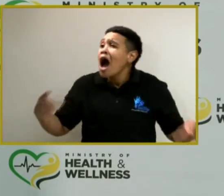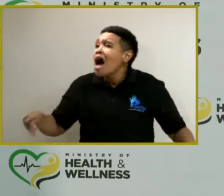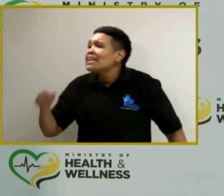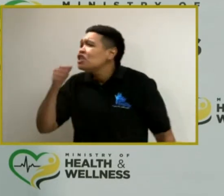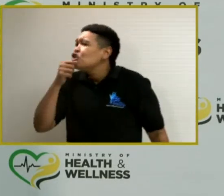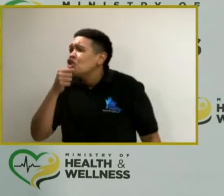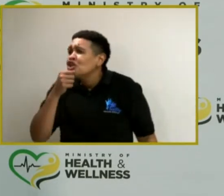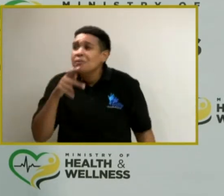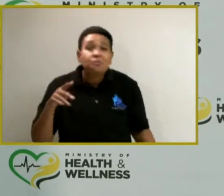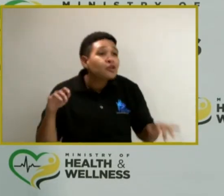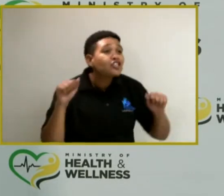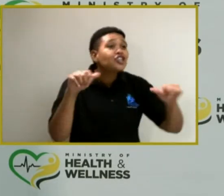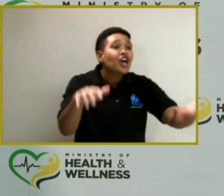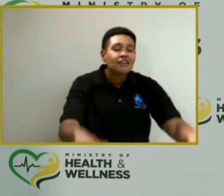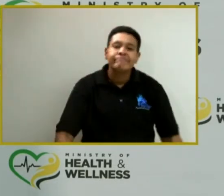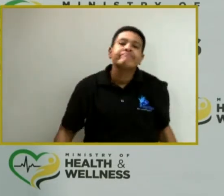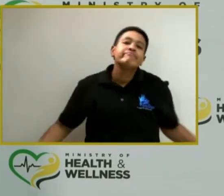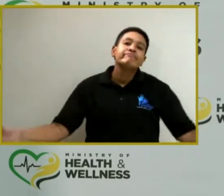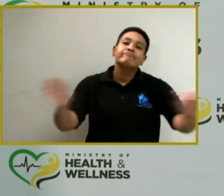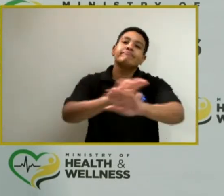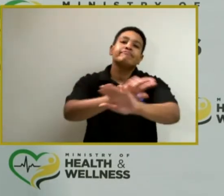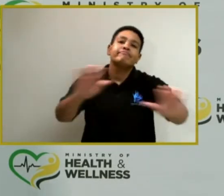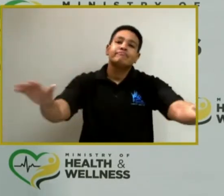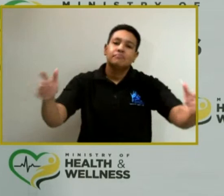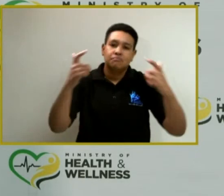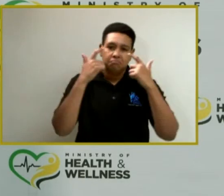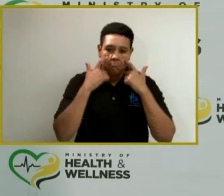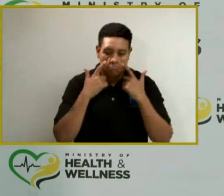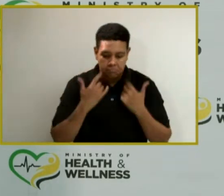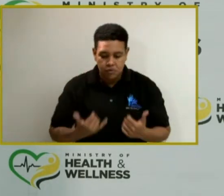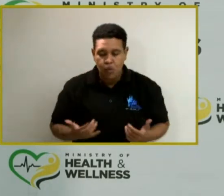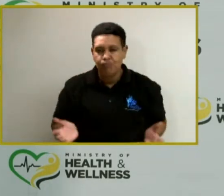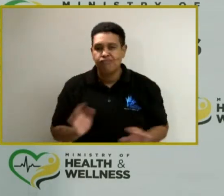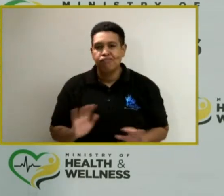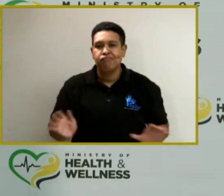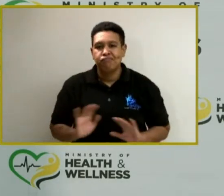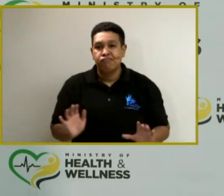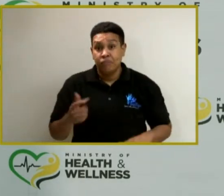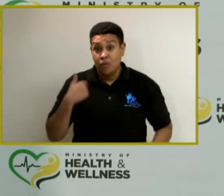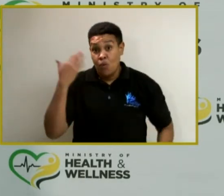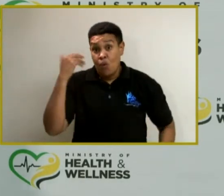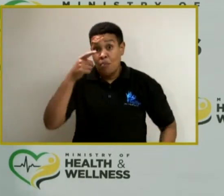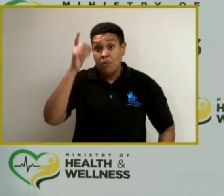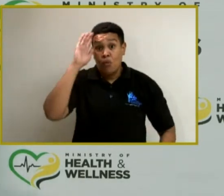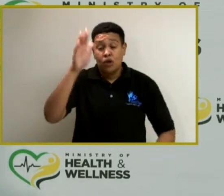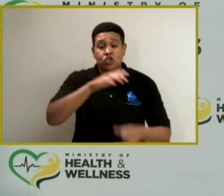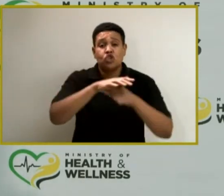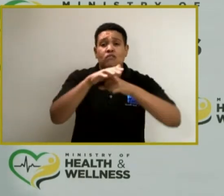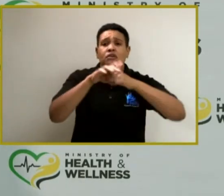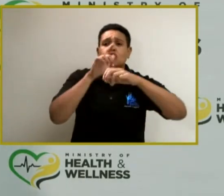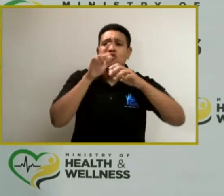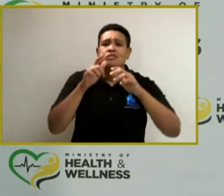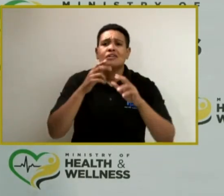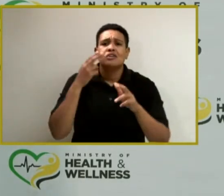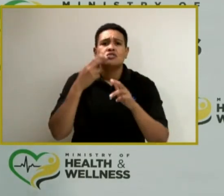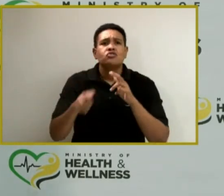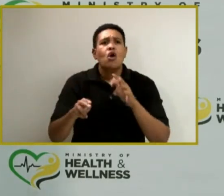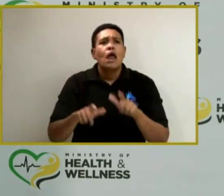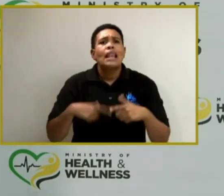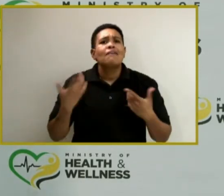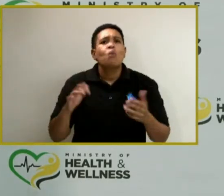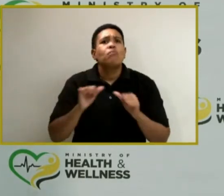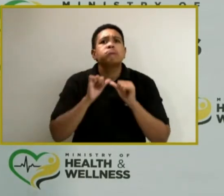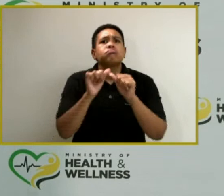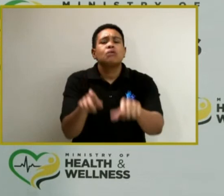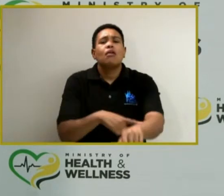rate, you're not likely to see that during this period. Now, we hope that this is going to be sufficiently short-lived, and